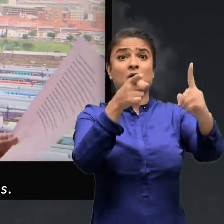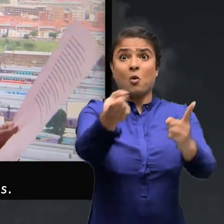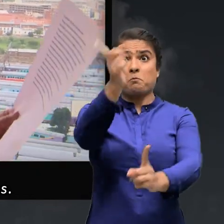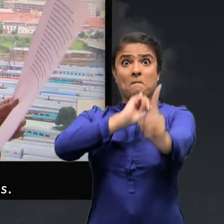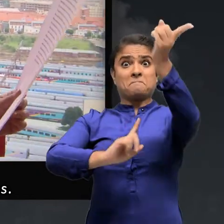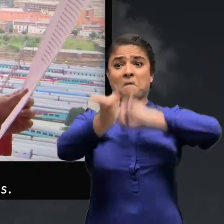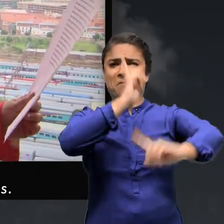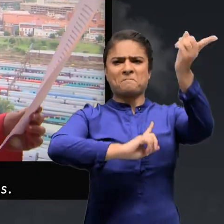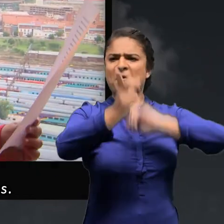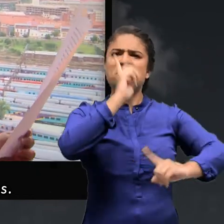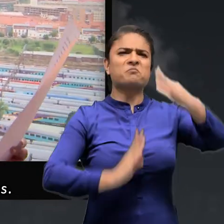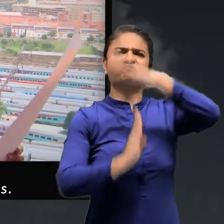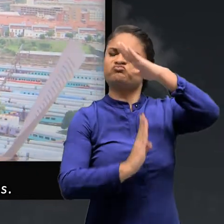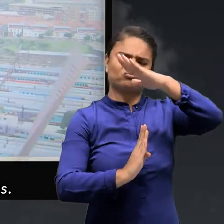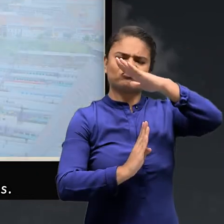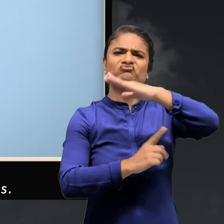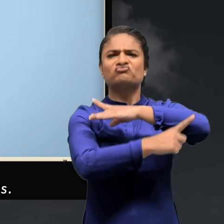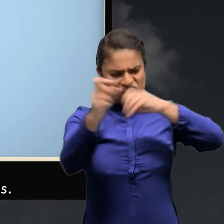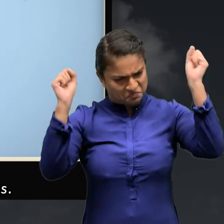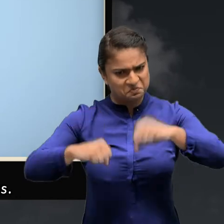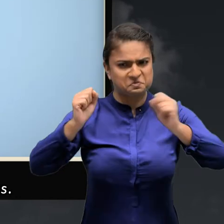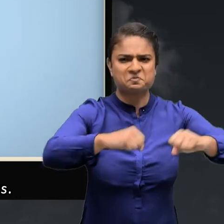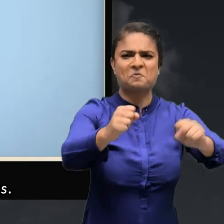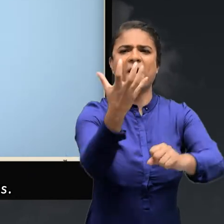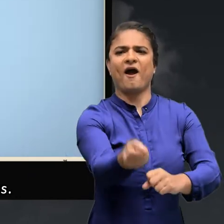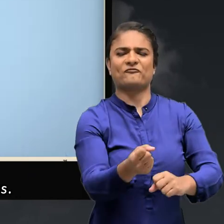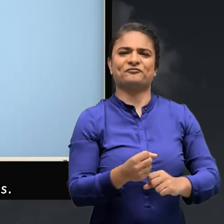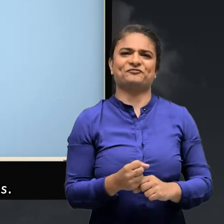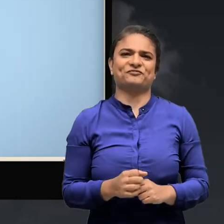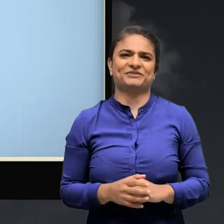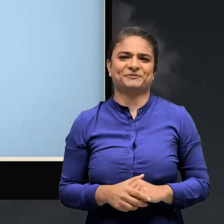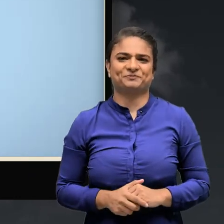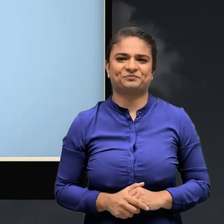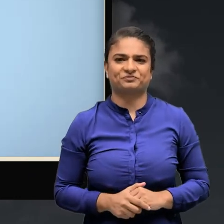dictate this limitless sky full of possibilities.